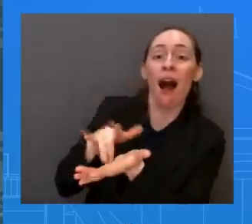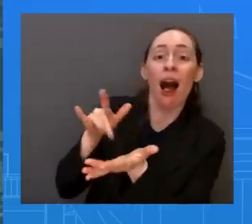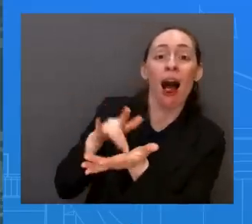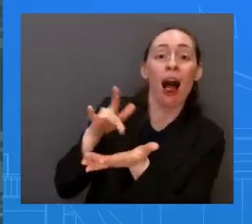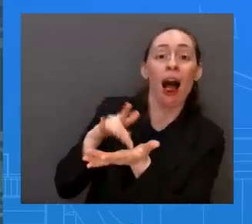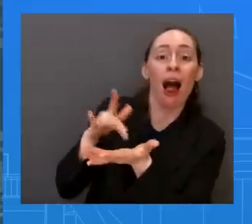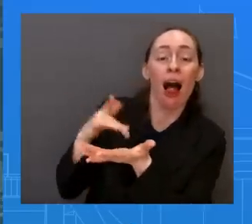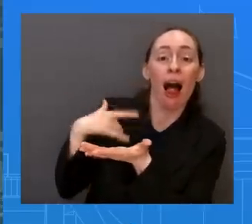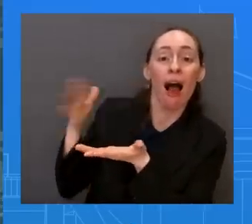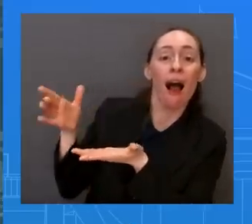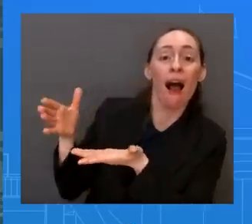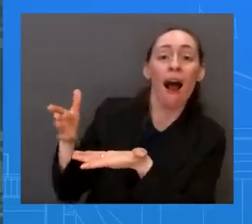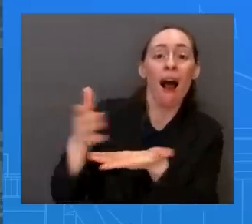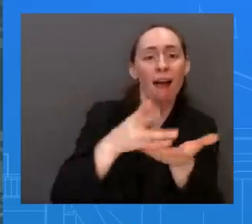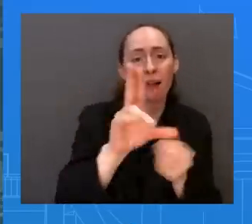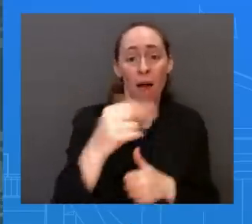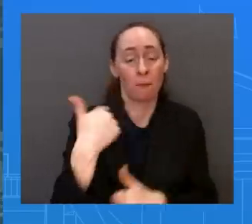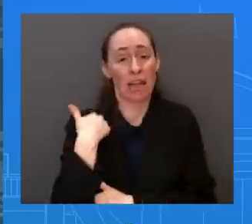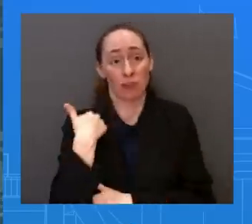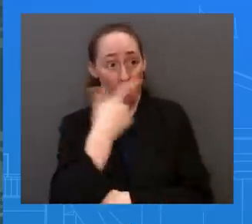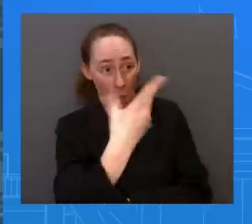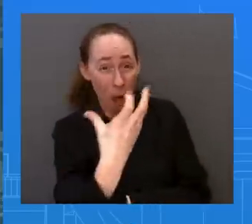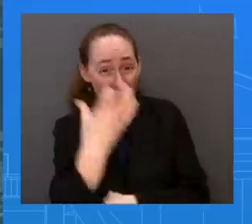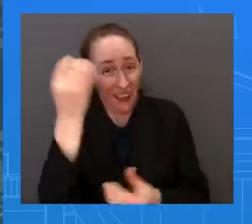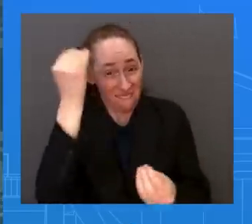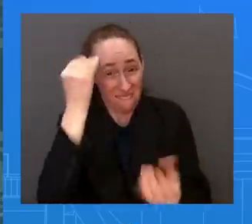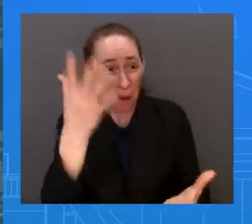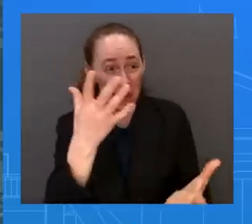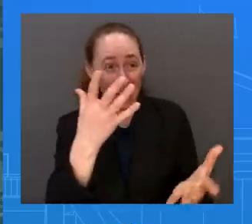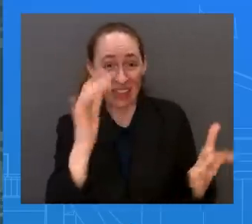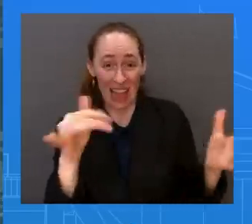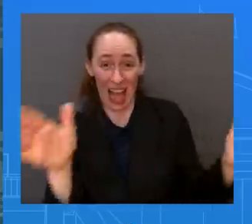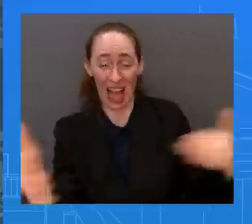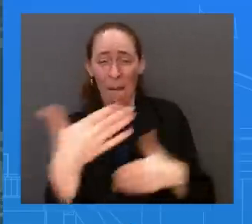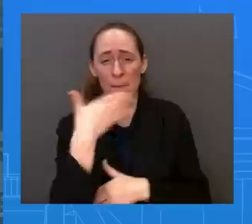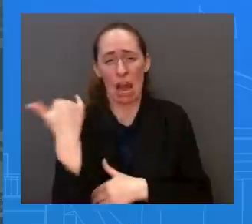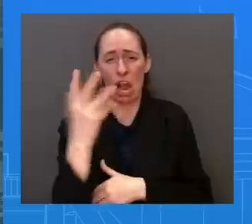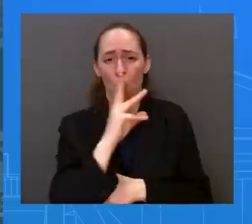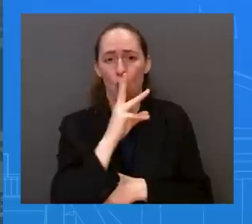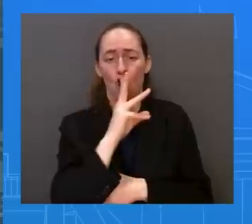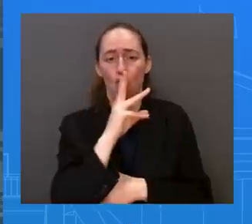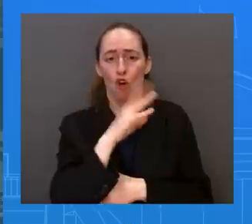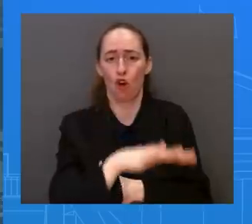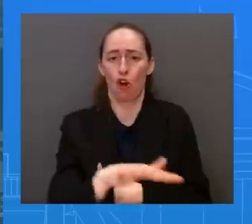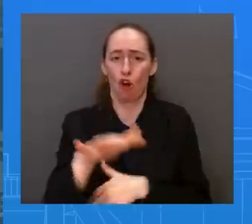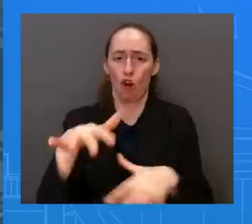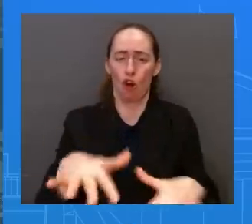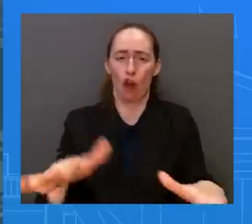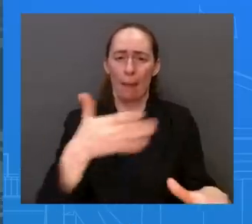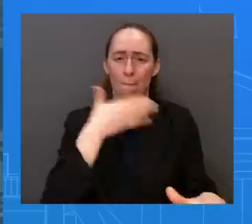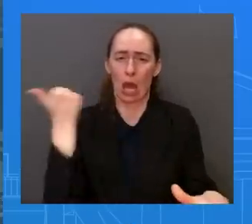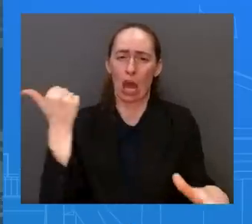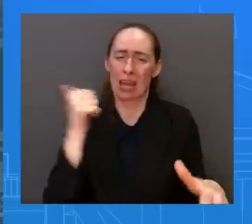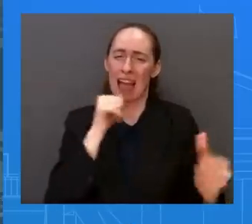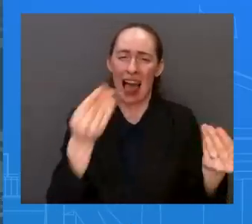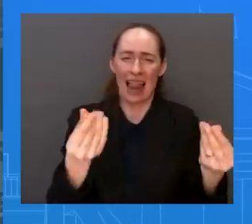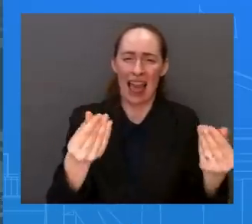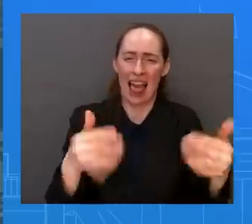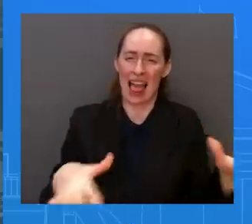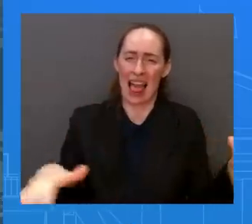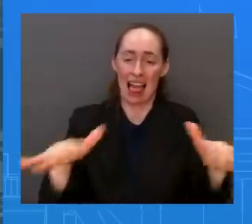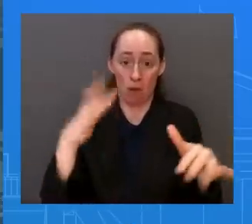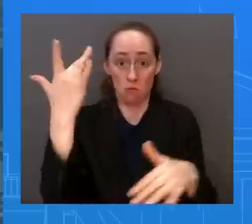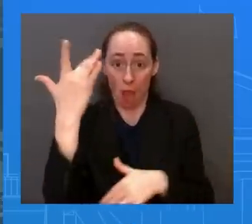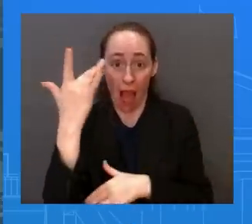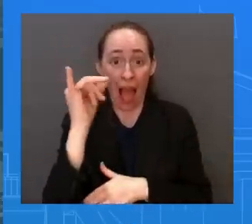the determination by military commanders that there was undue risk of debris causing harm to civilians while the balloon was